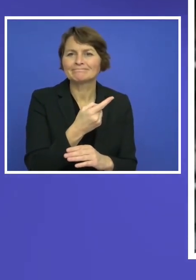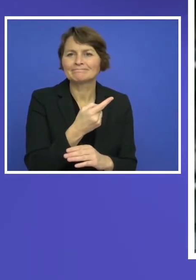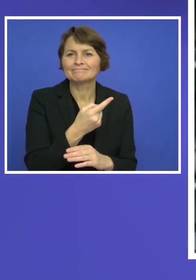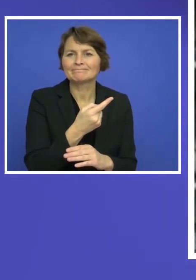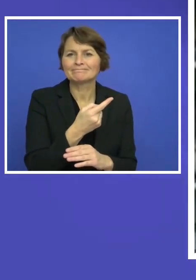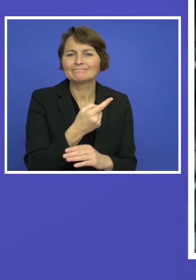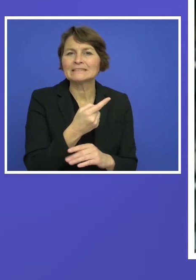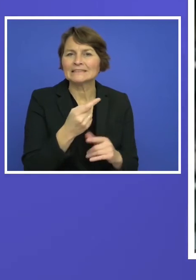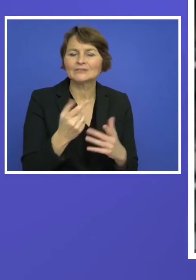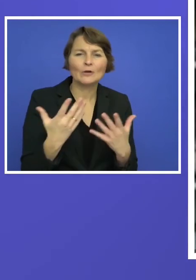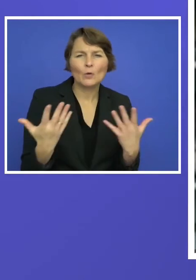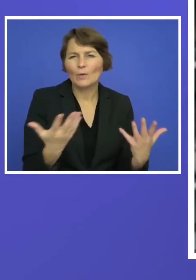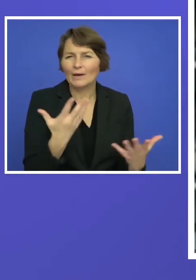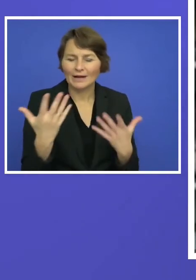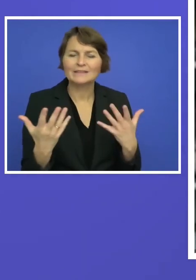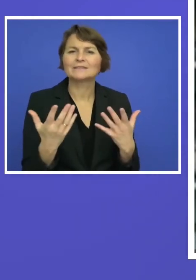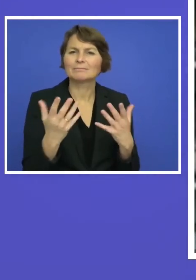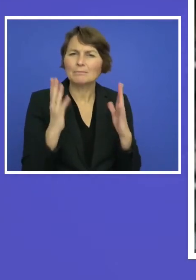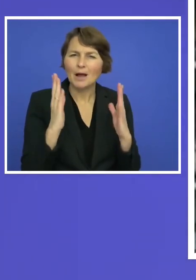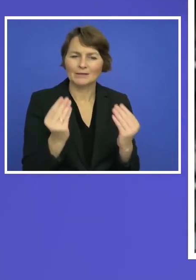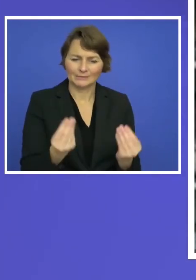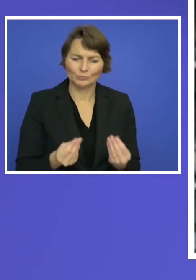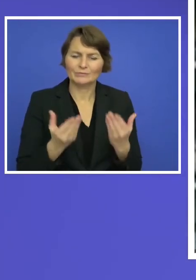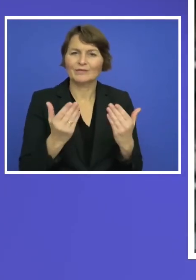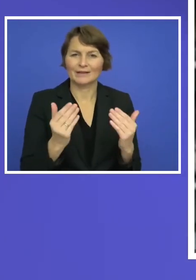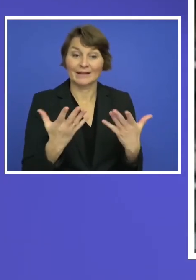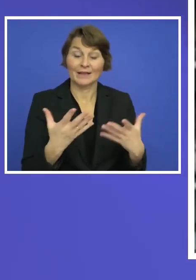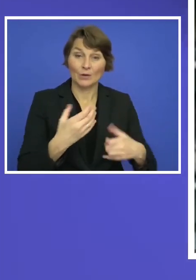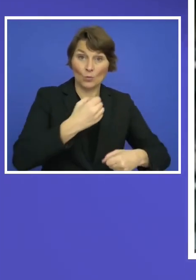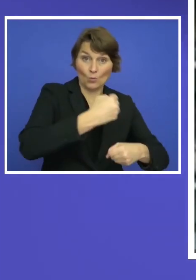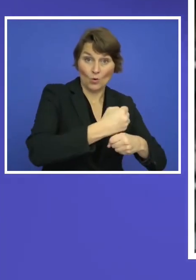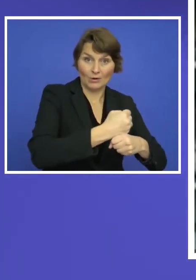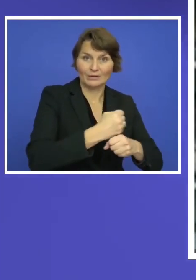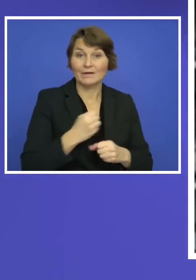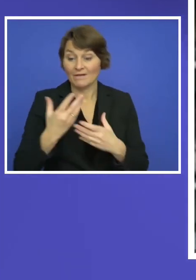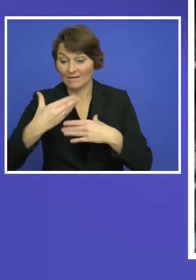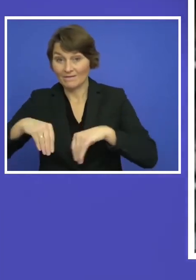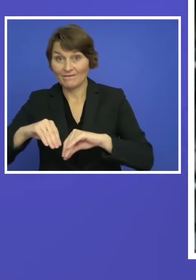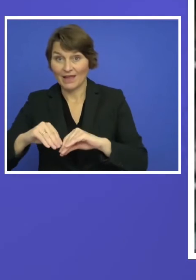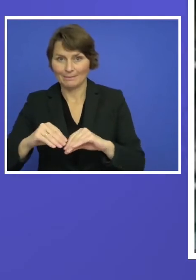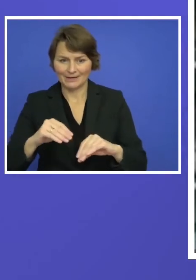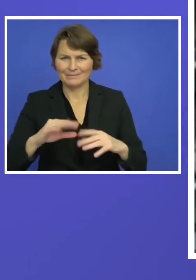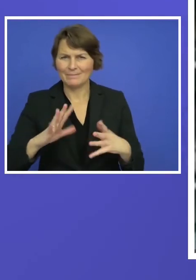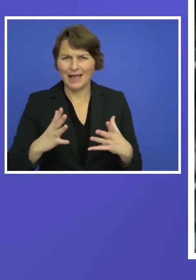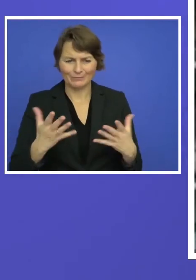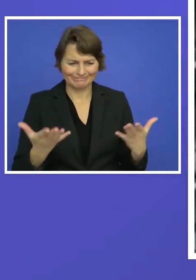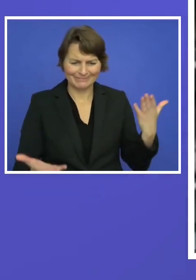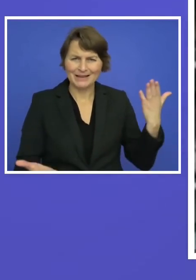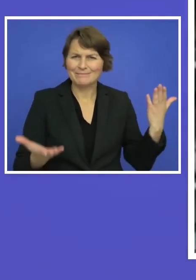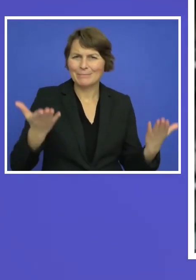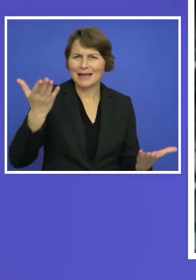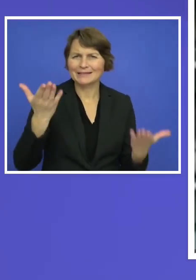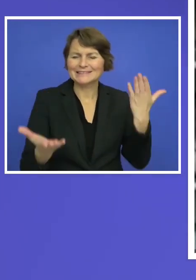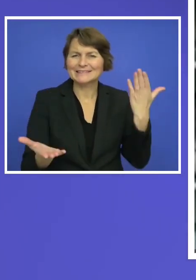importance of balancing work and family life. And actually, I think that the work